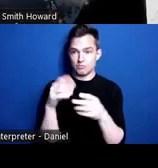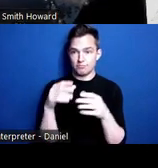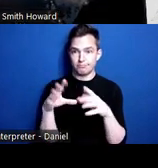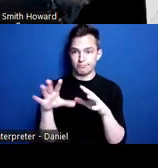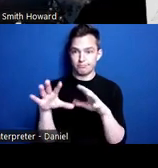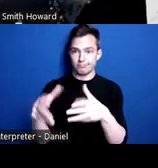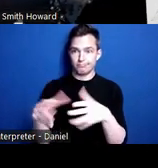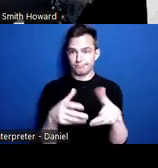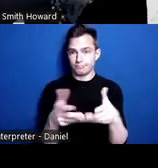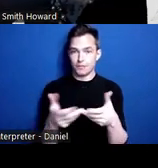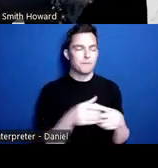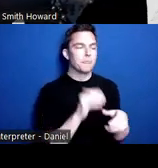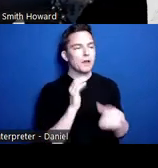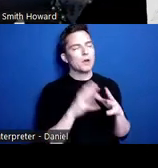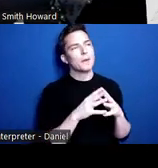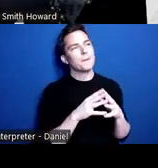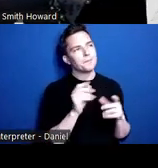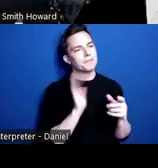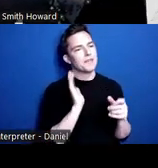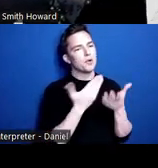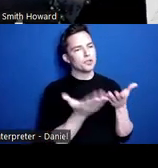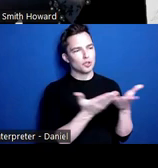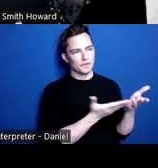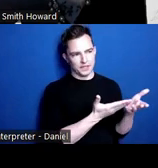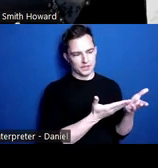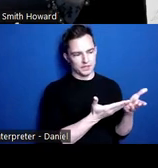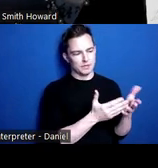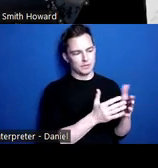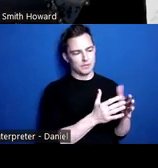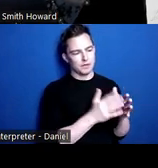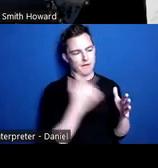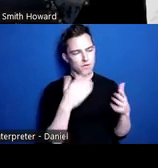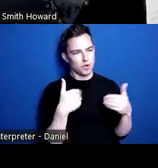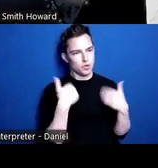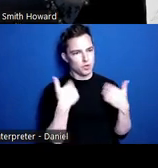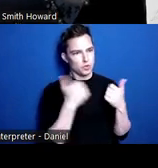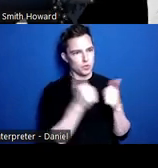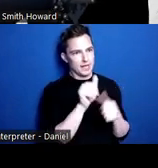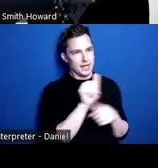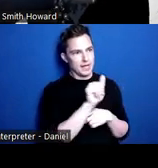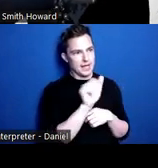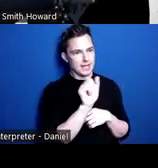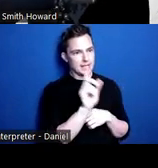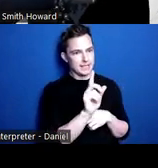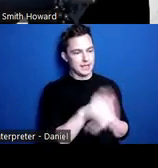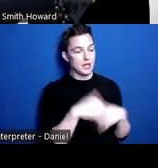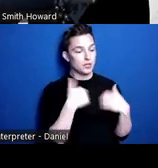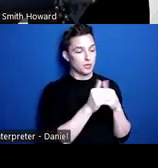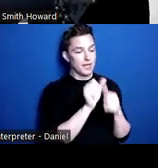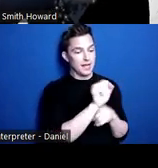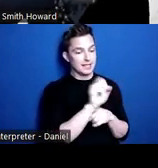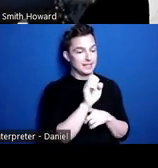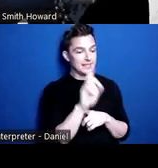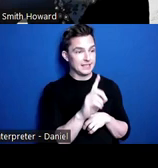So our services for youth with ASD and then youth with SED should both